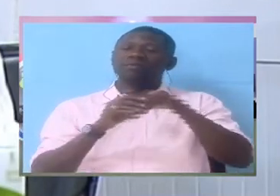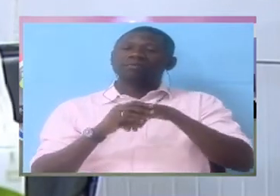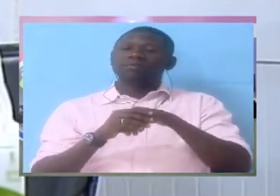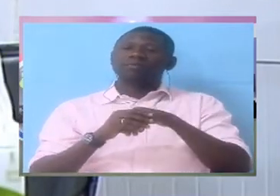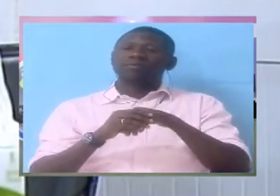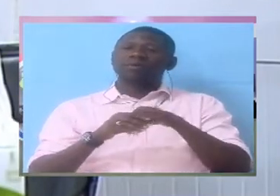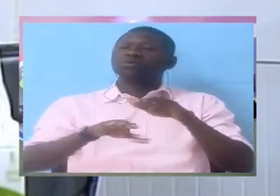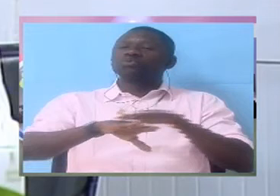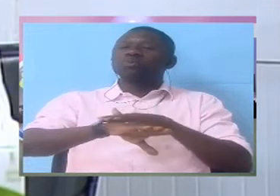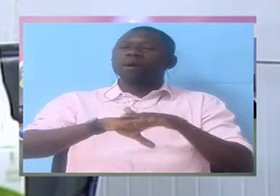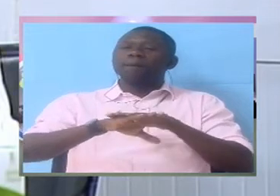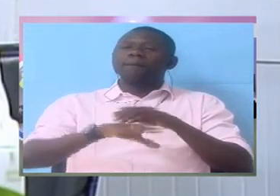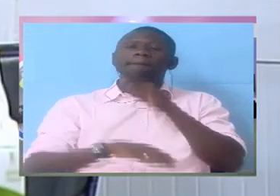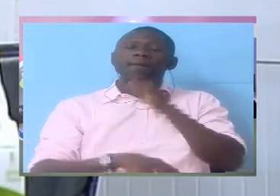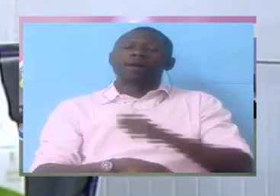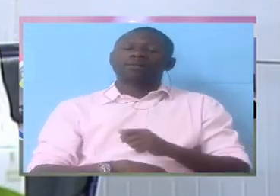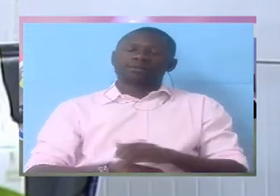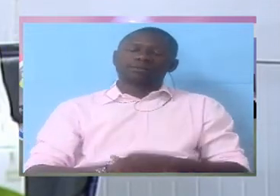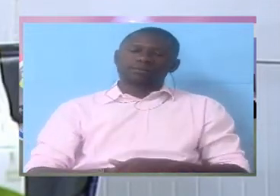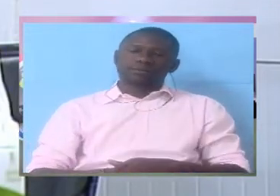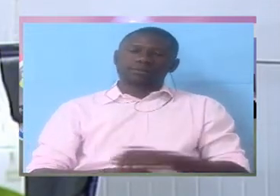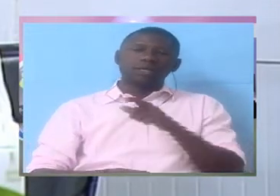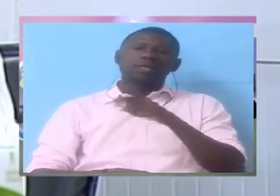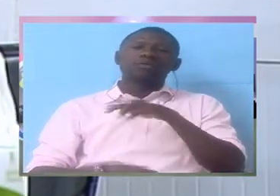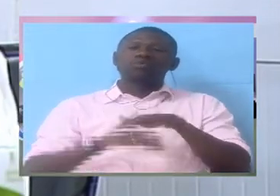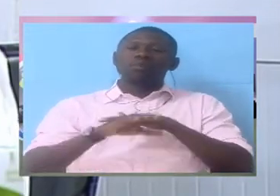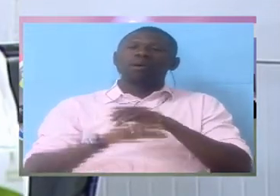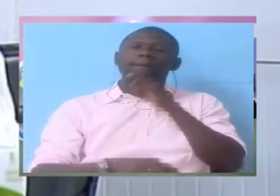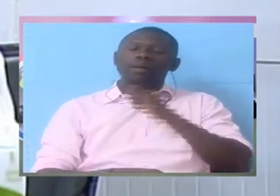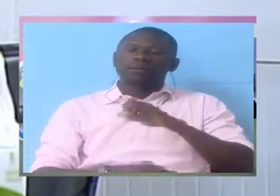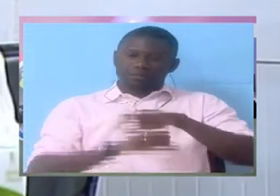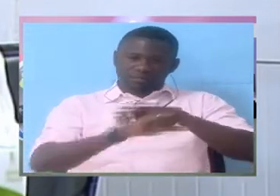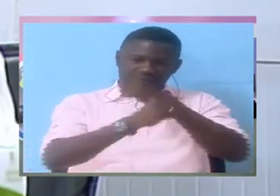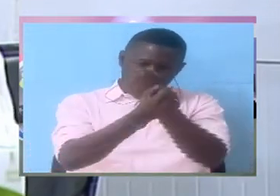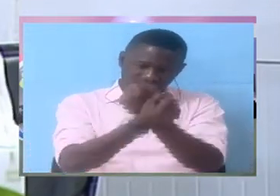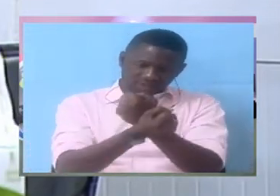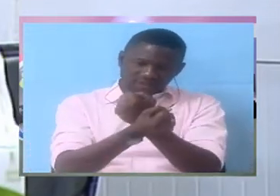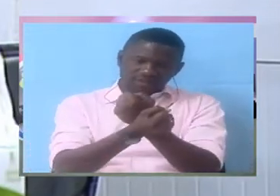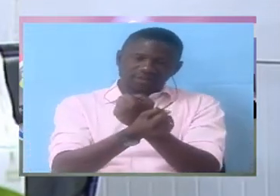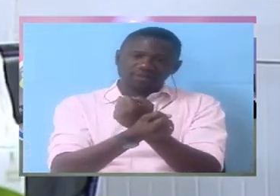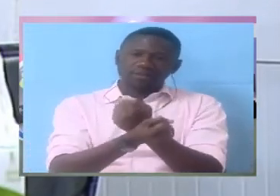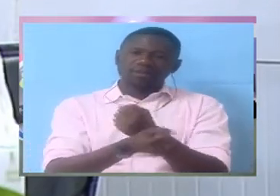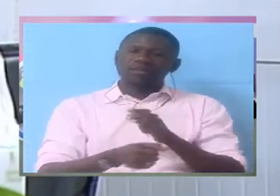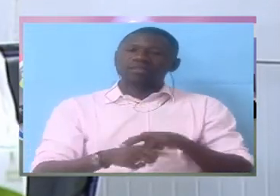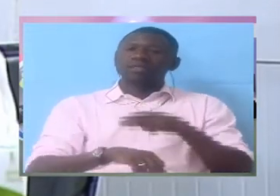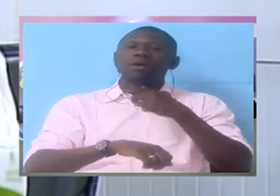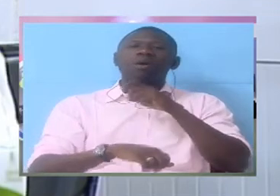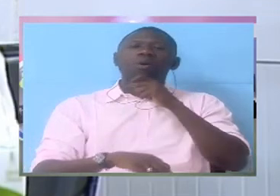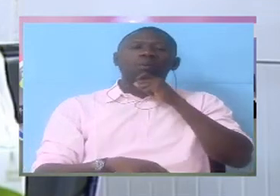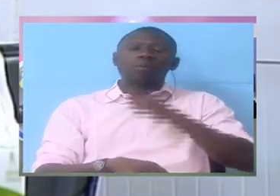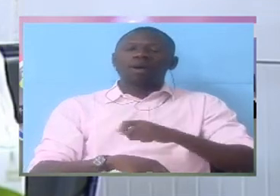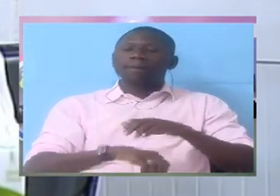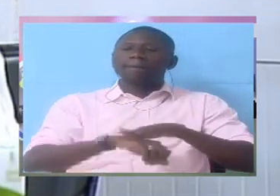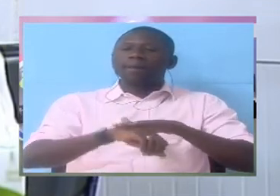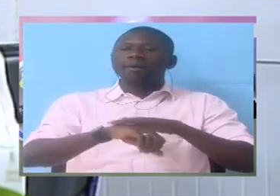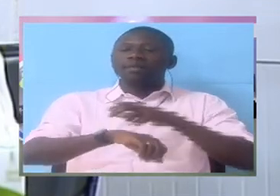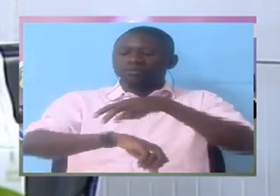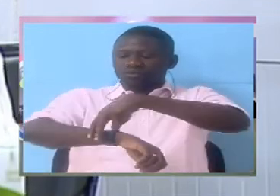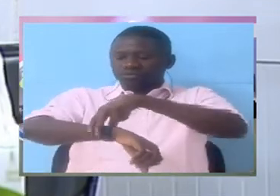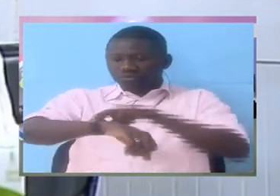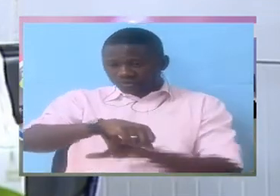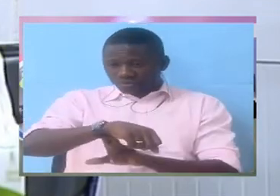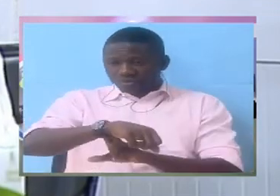Adung wakono tubabo dabije. He was arrested. Ya muta. His wristwatch. Ya ala bulto